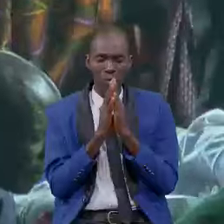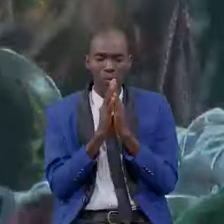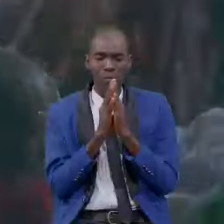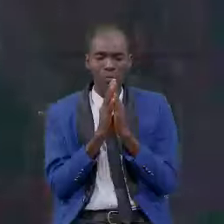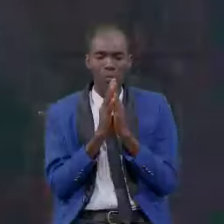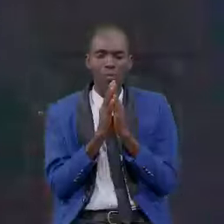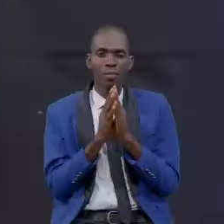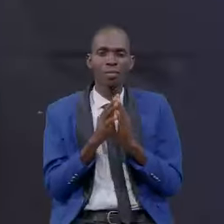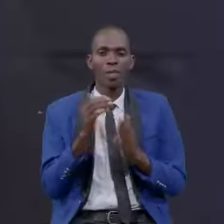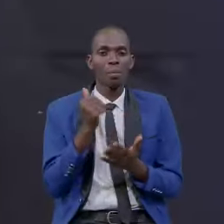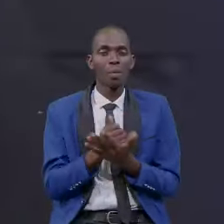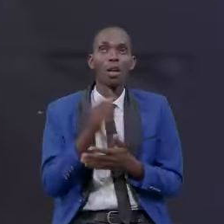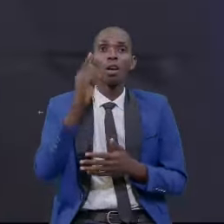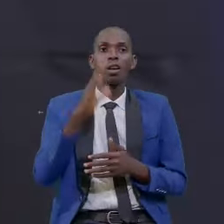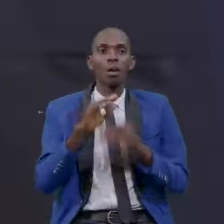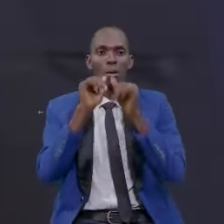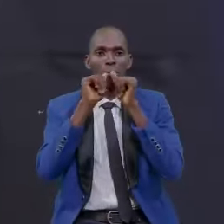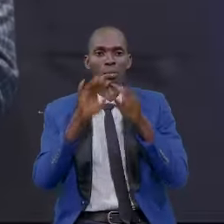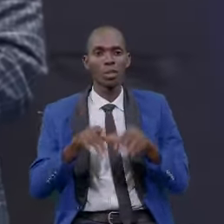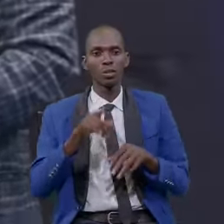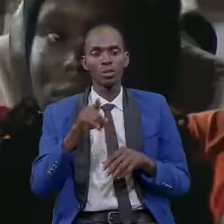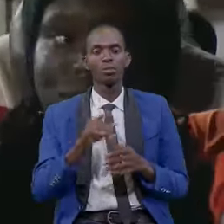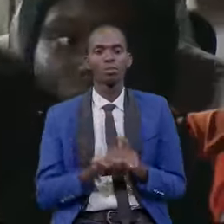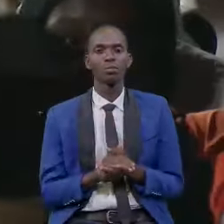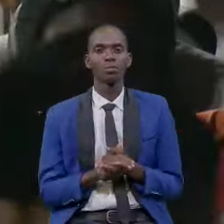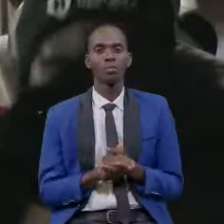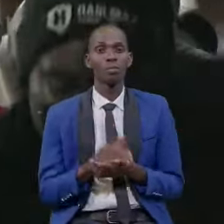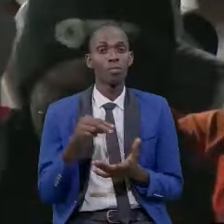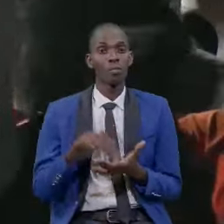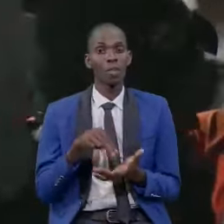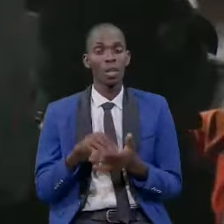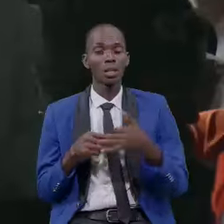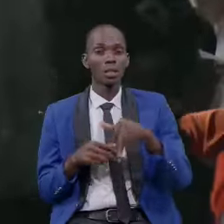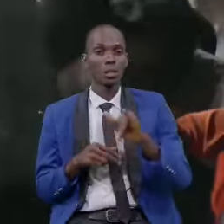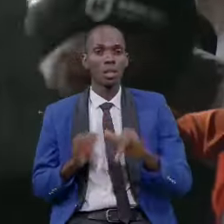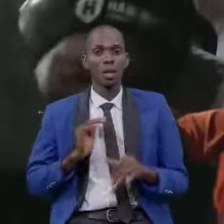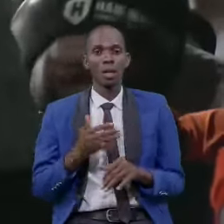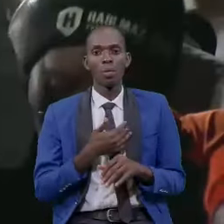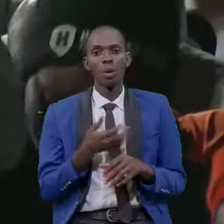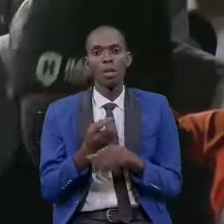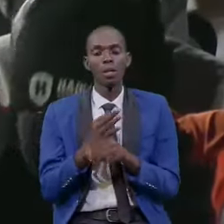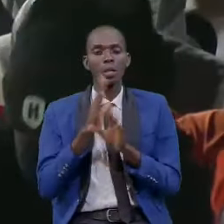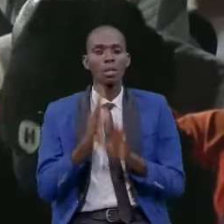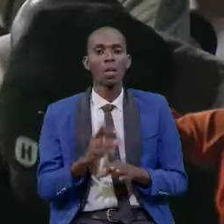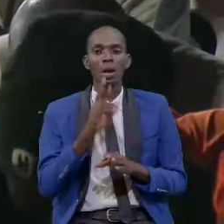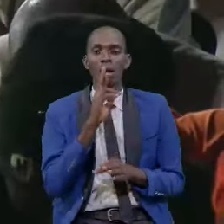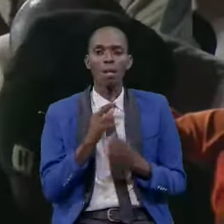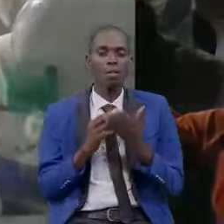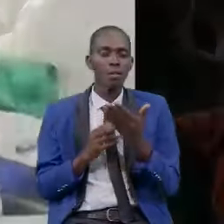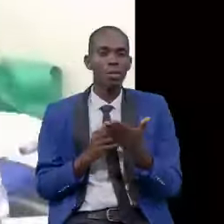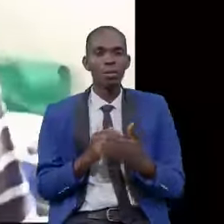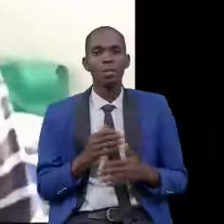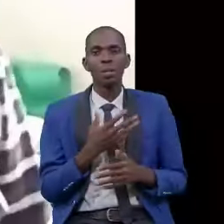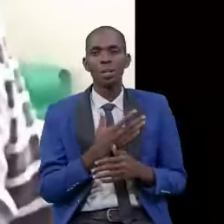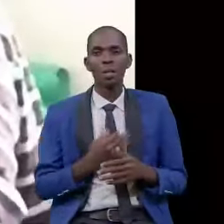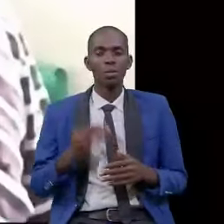God bless you. Please keep on standing. Our counselors are there. They'll, you know, have some details from